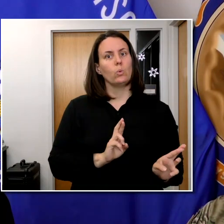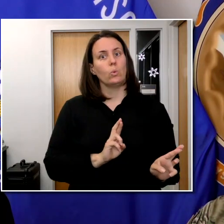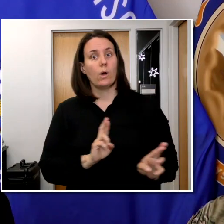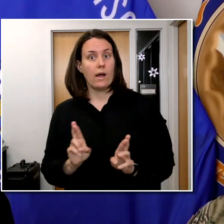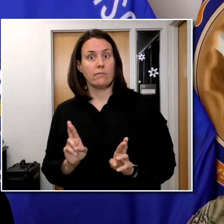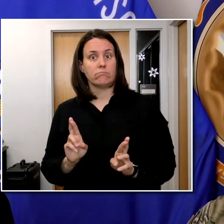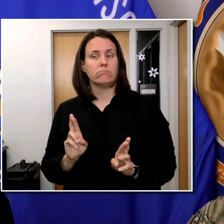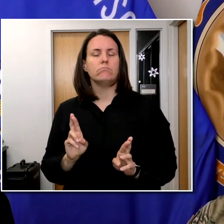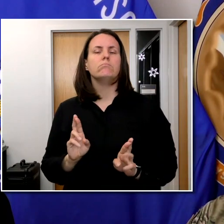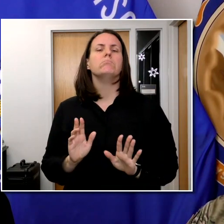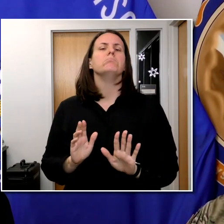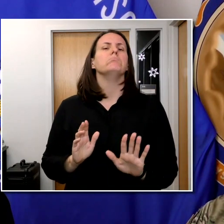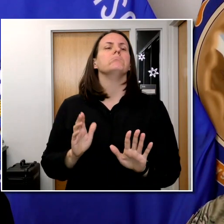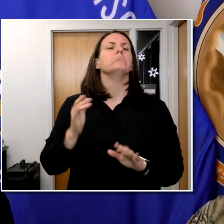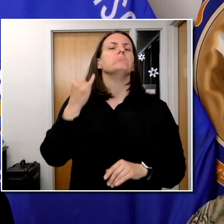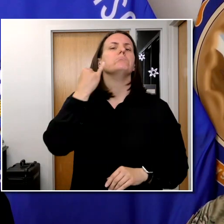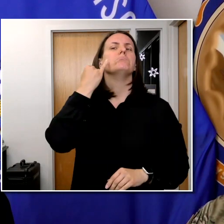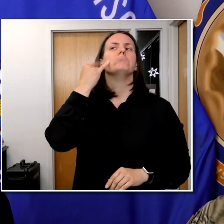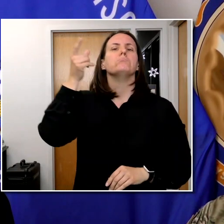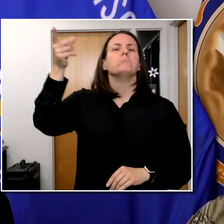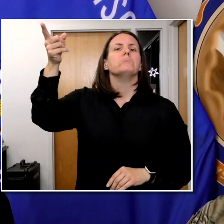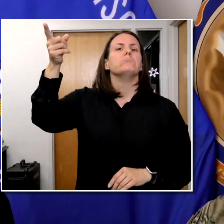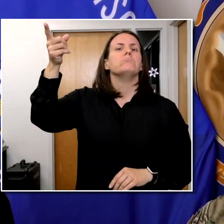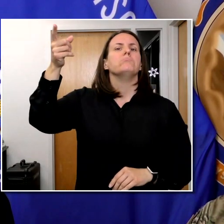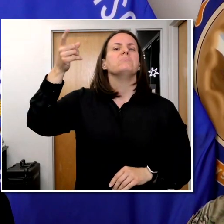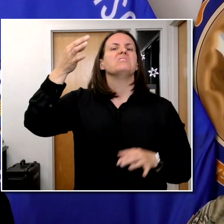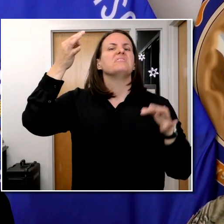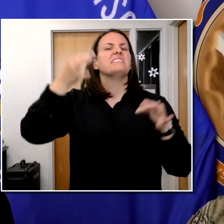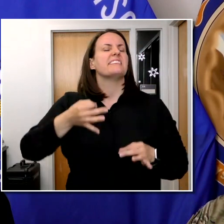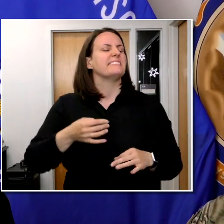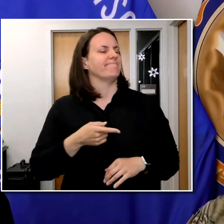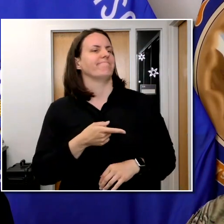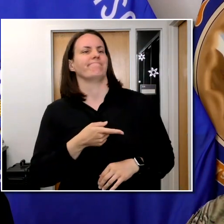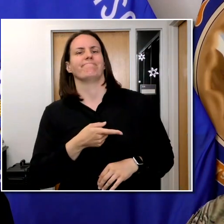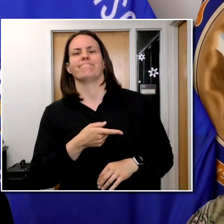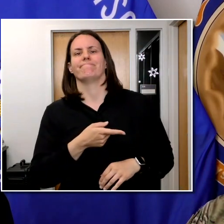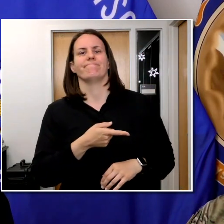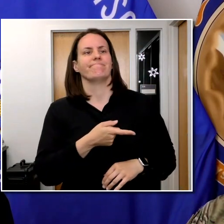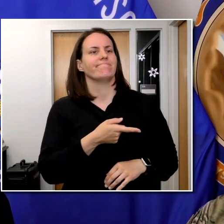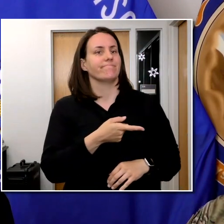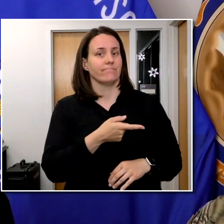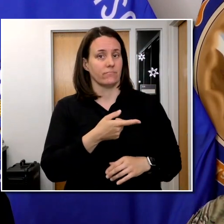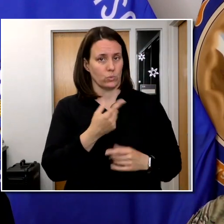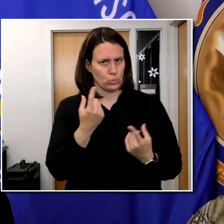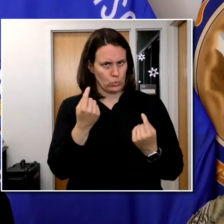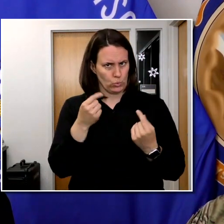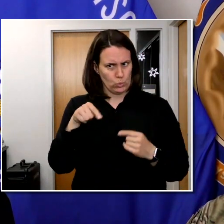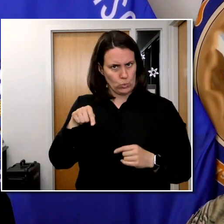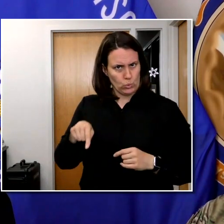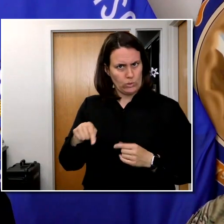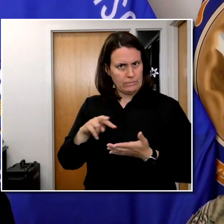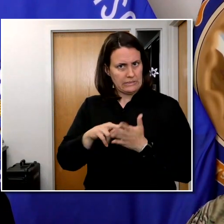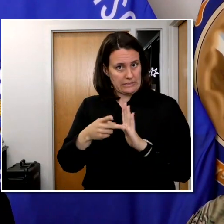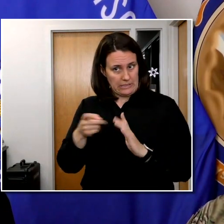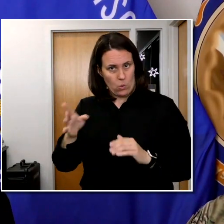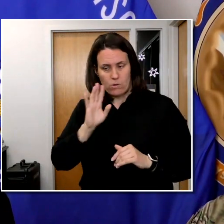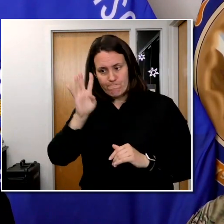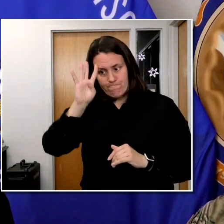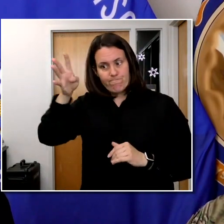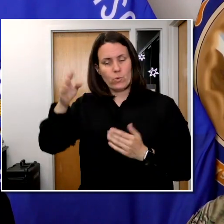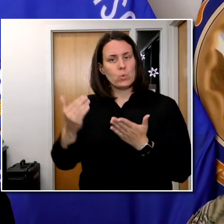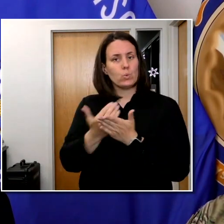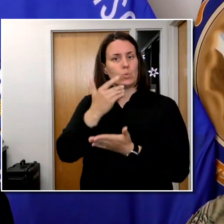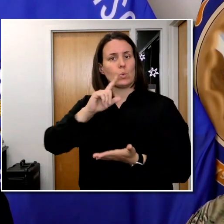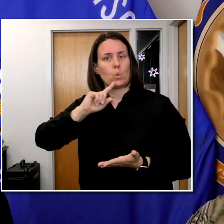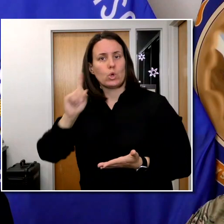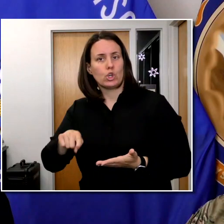anything to be ready for preparing a rule that you would have to submit to the legislature? Well, Scott, what we've really done